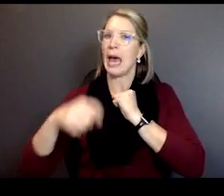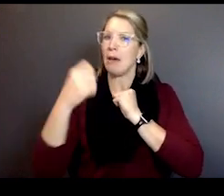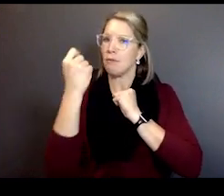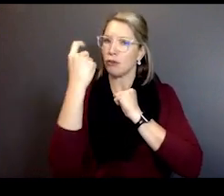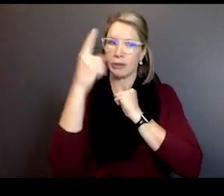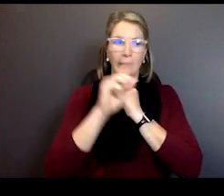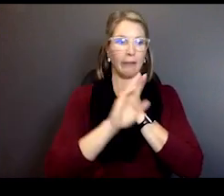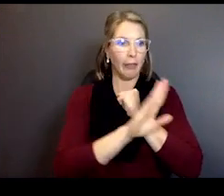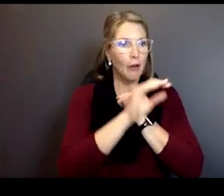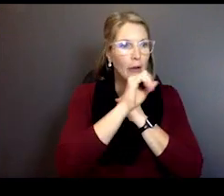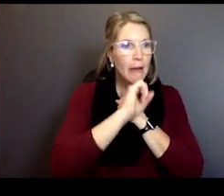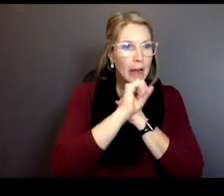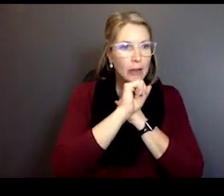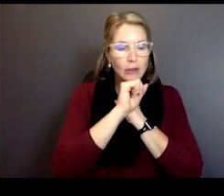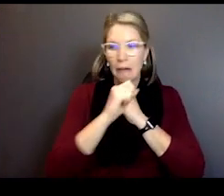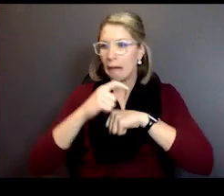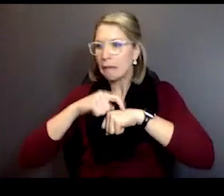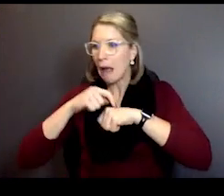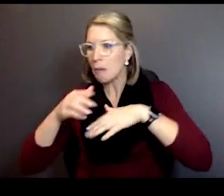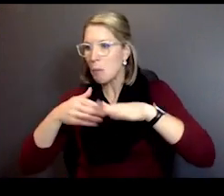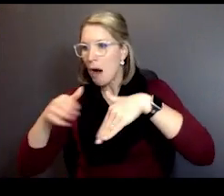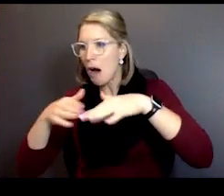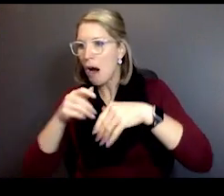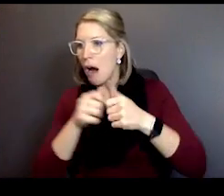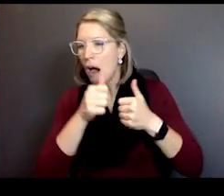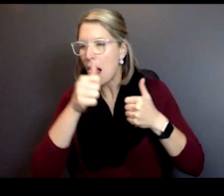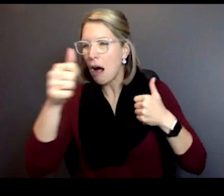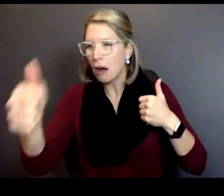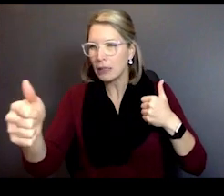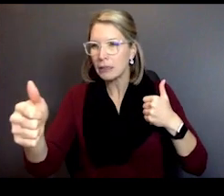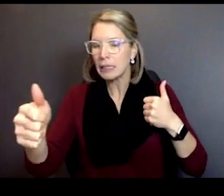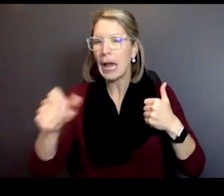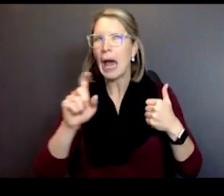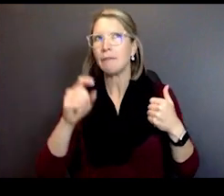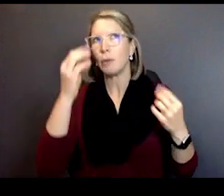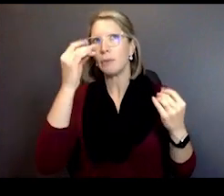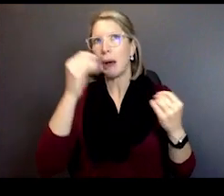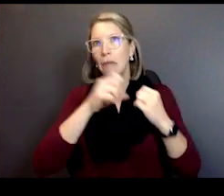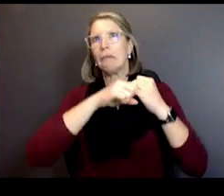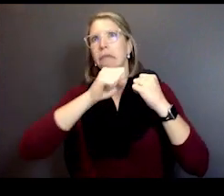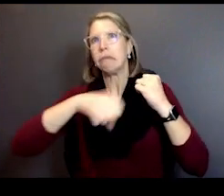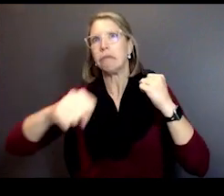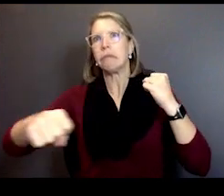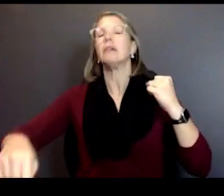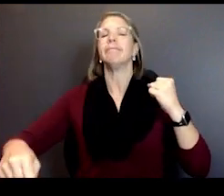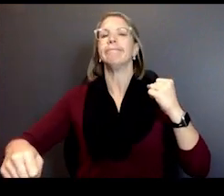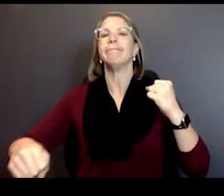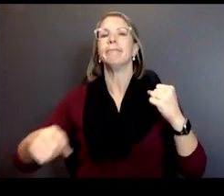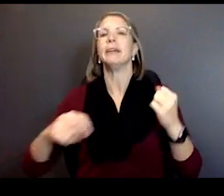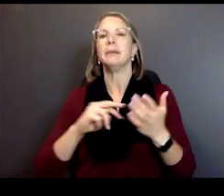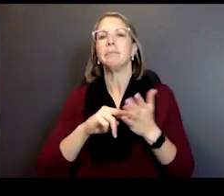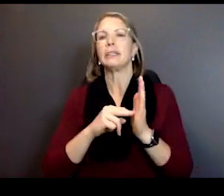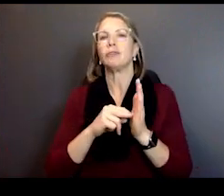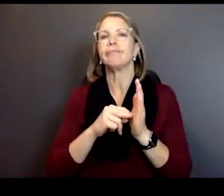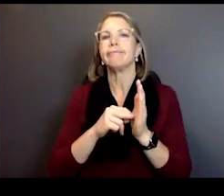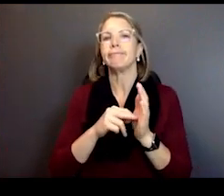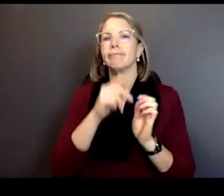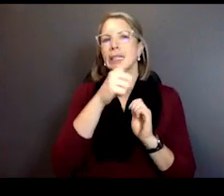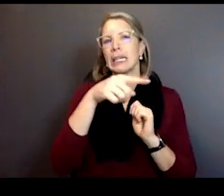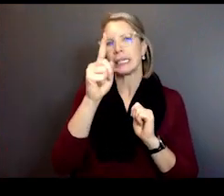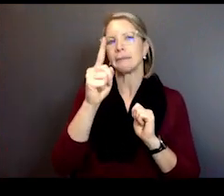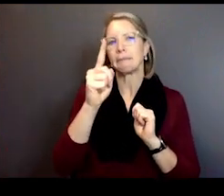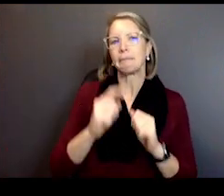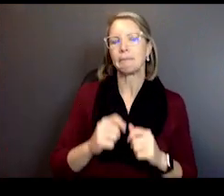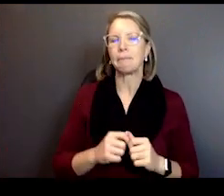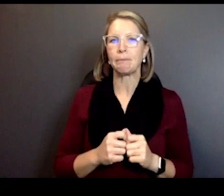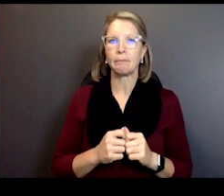an impairment in that category. If your patient has multiple impairments meeting this criteria, they may